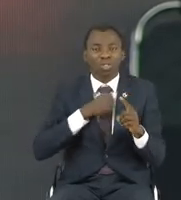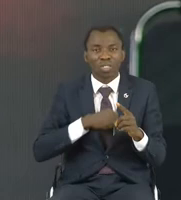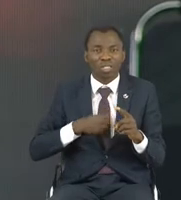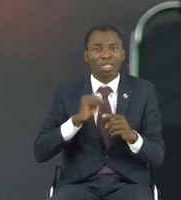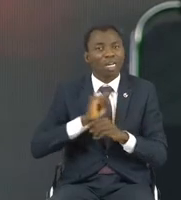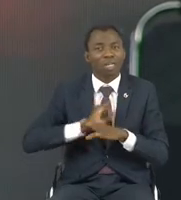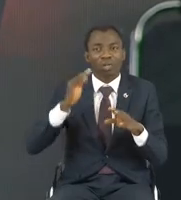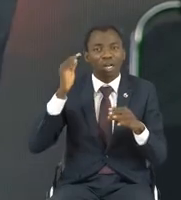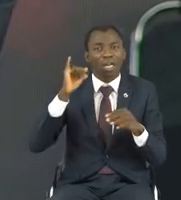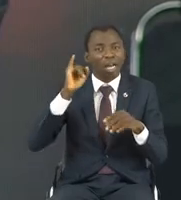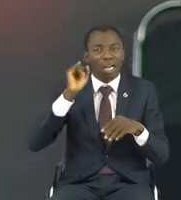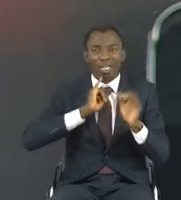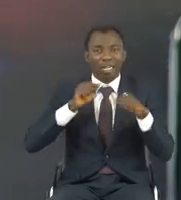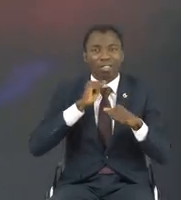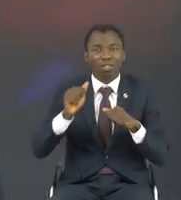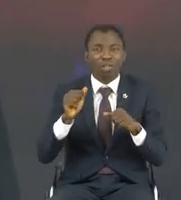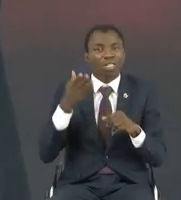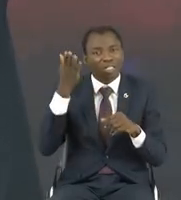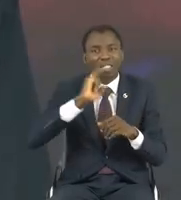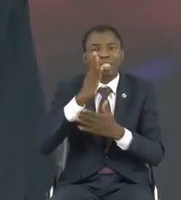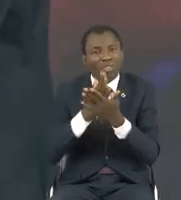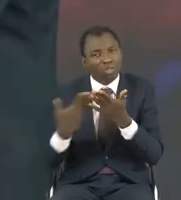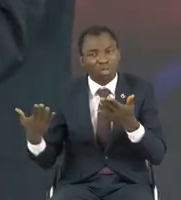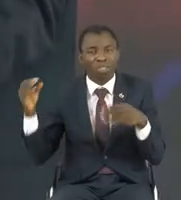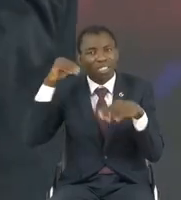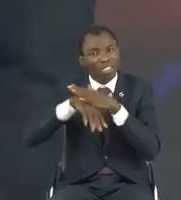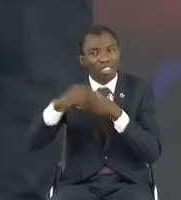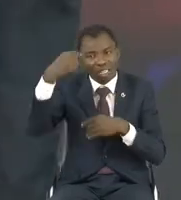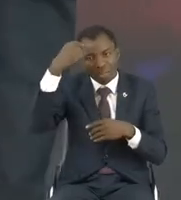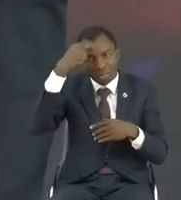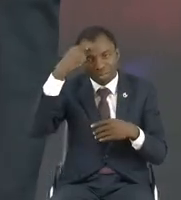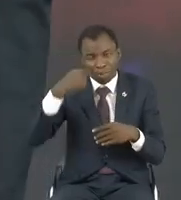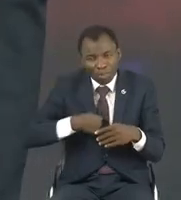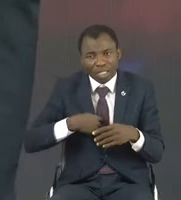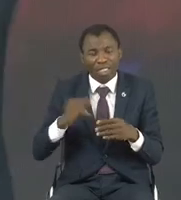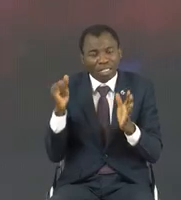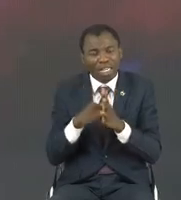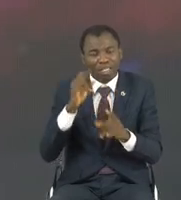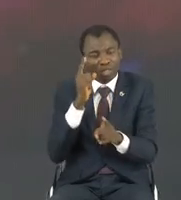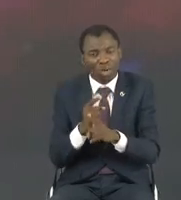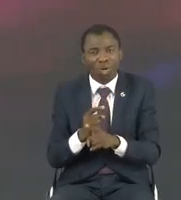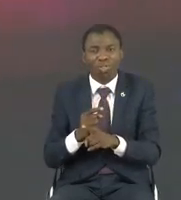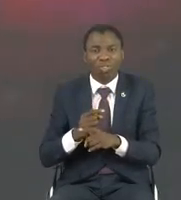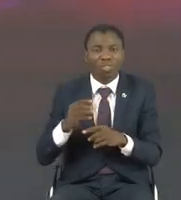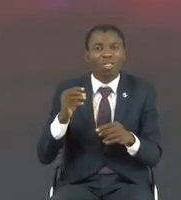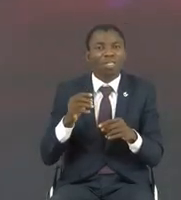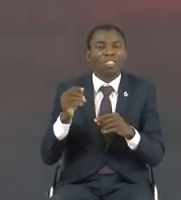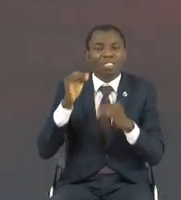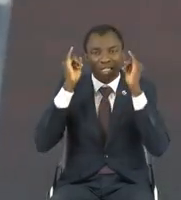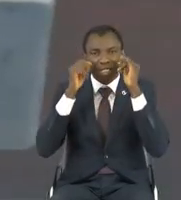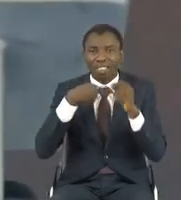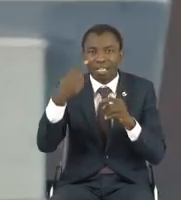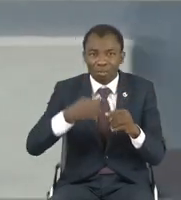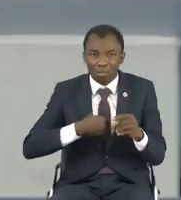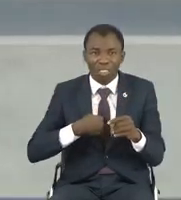why. There was something inside me that was just destructive. What will I do now? Go to